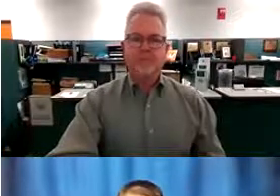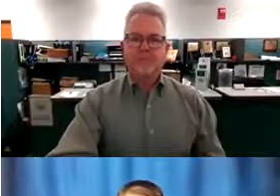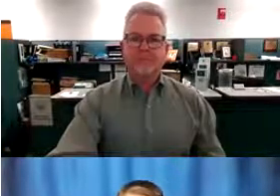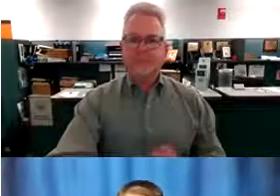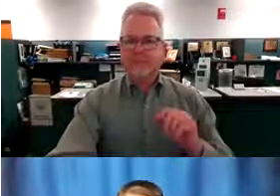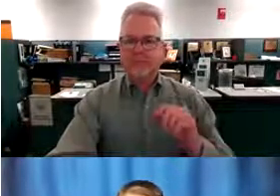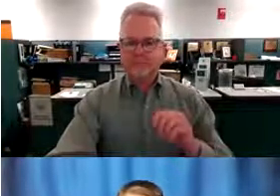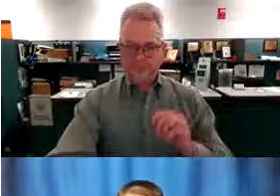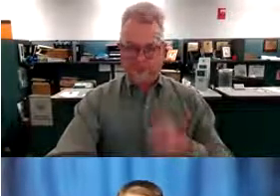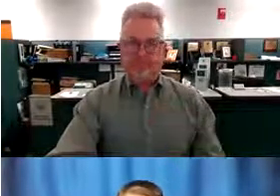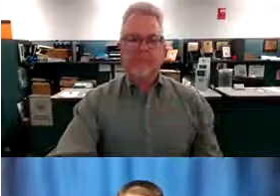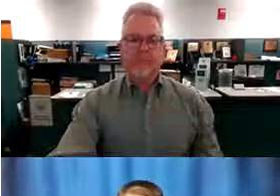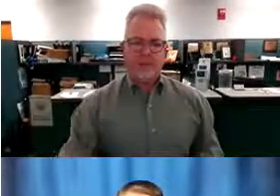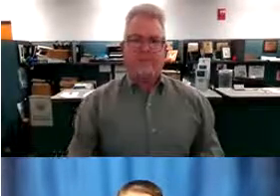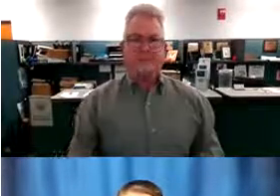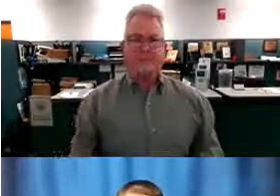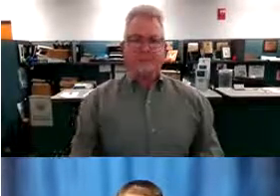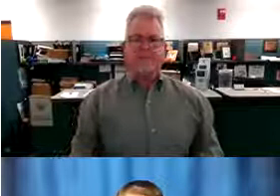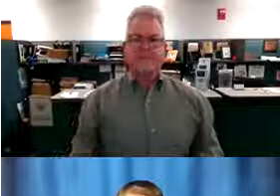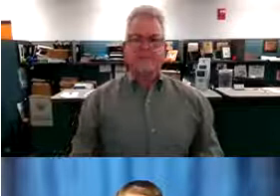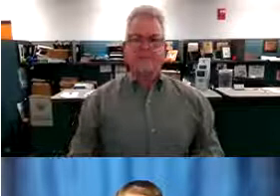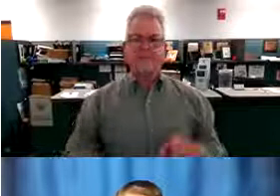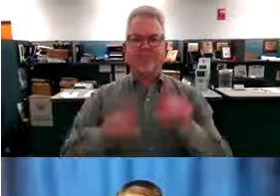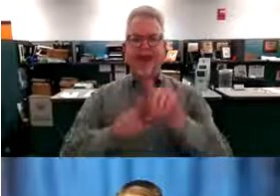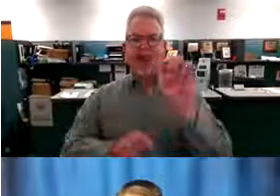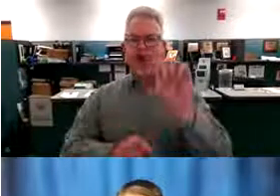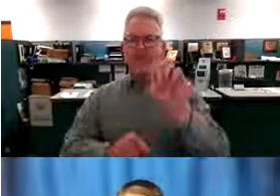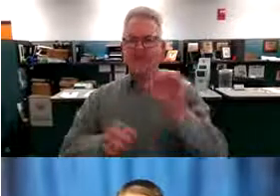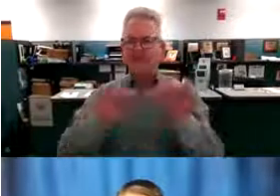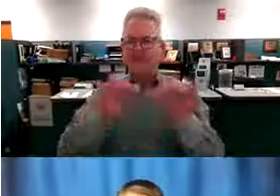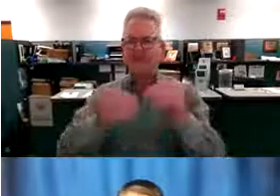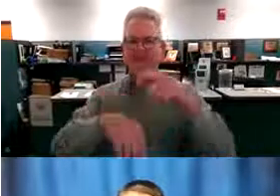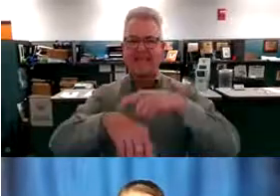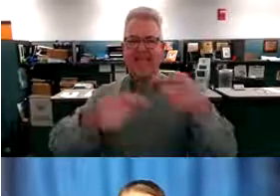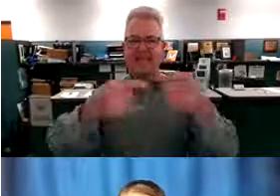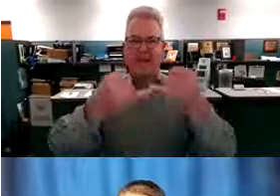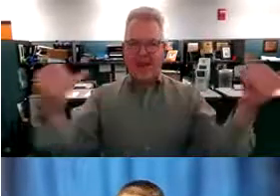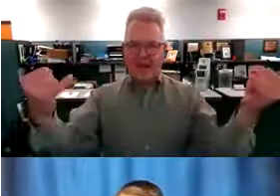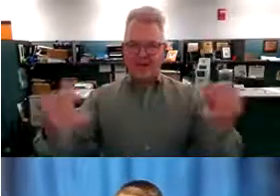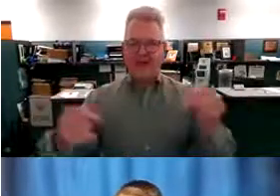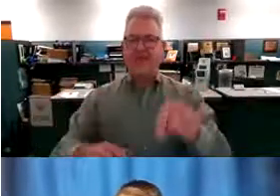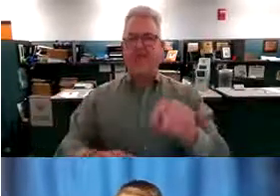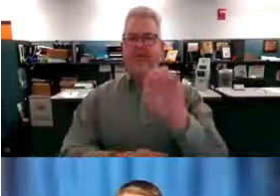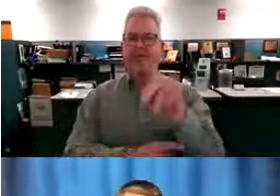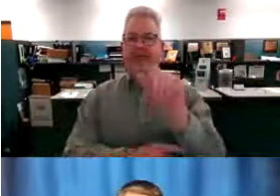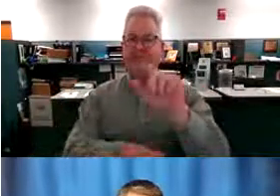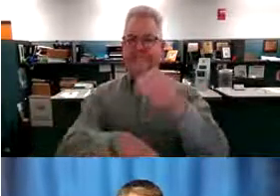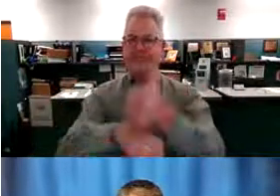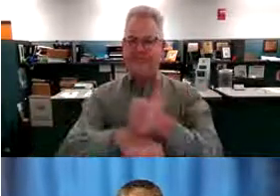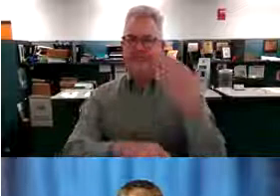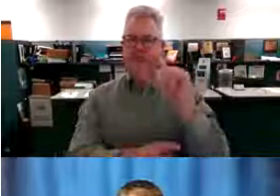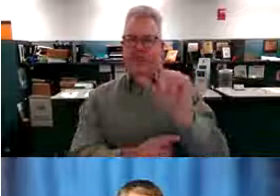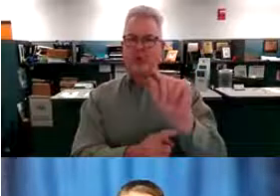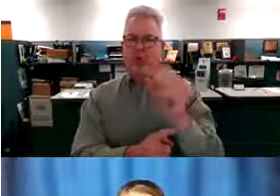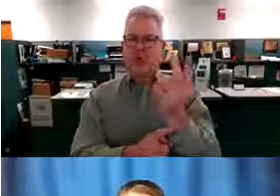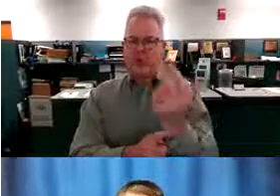There we go. So as Ernest explained when he showed the